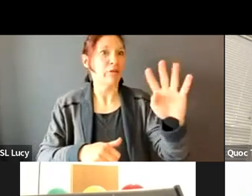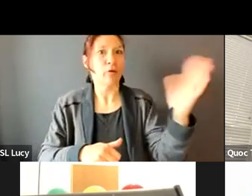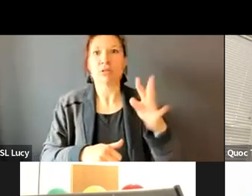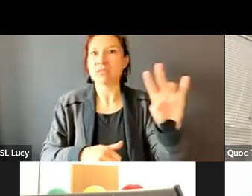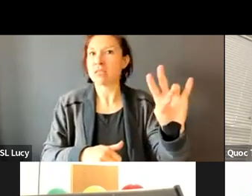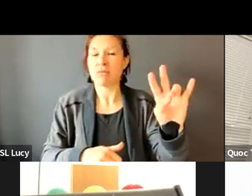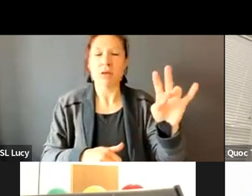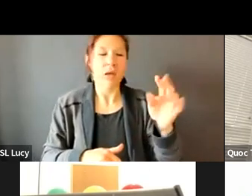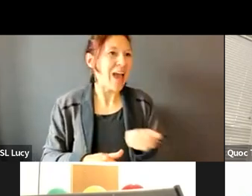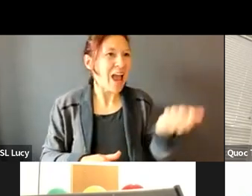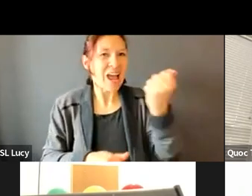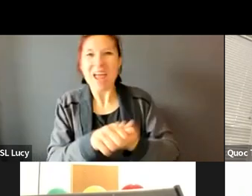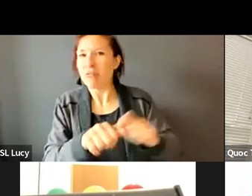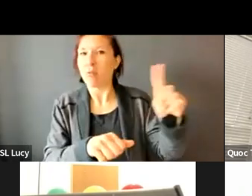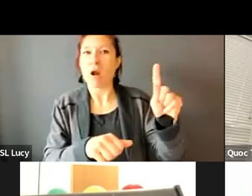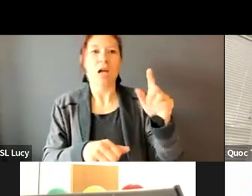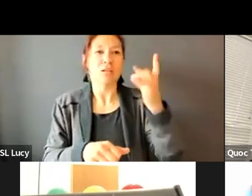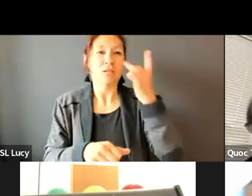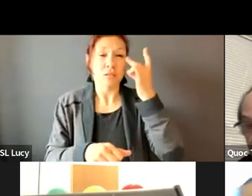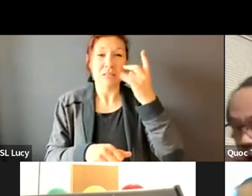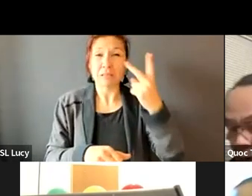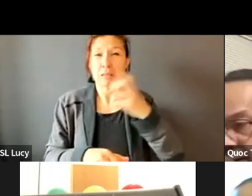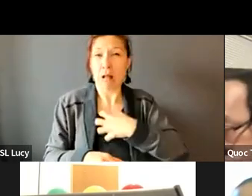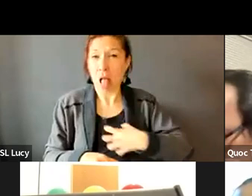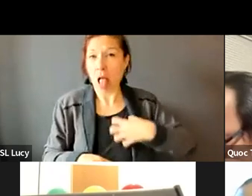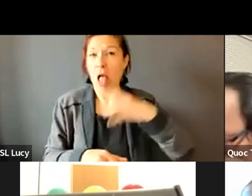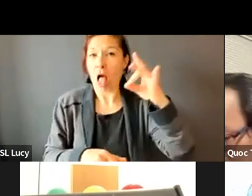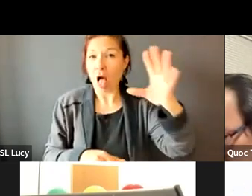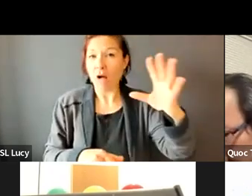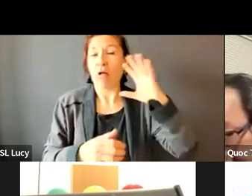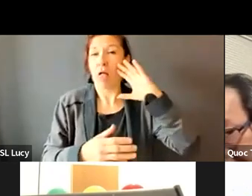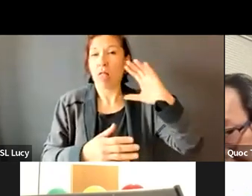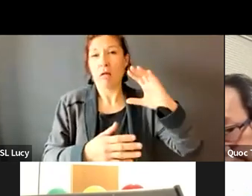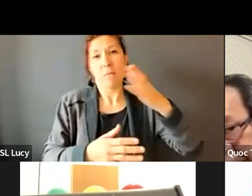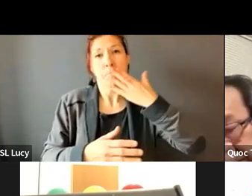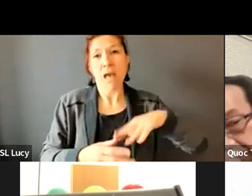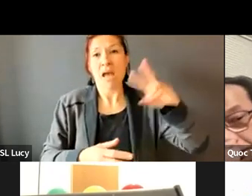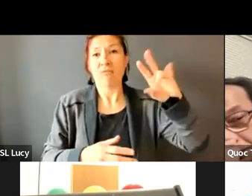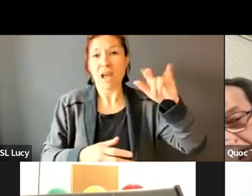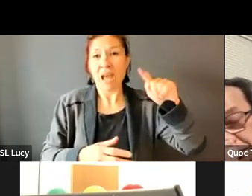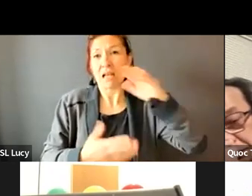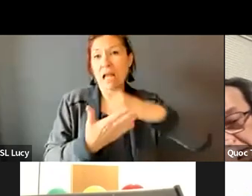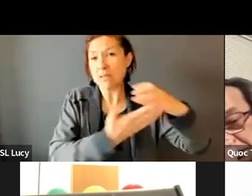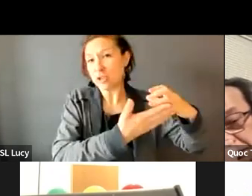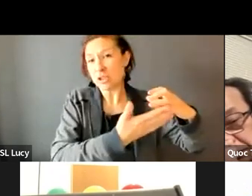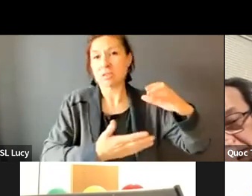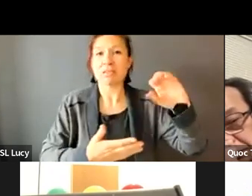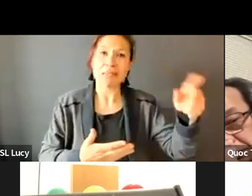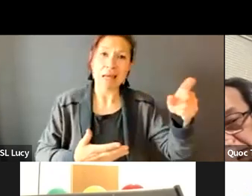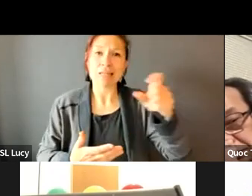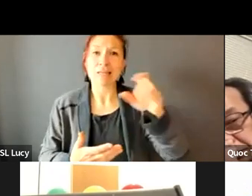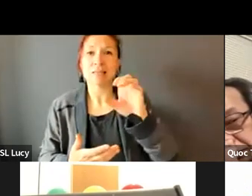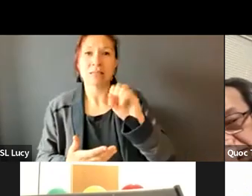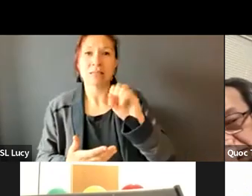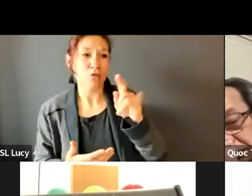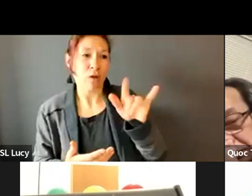images of sex and sexuality so I'm with you thank you for clarifying and I hope we can keep sort of deepening this